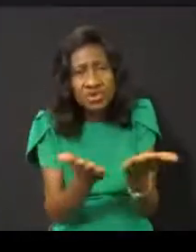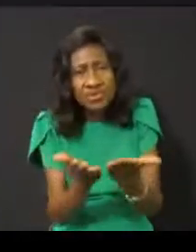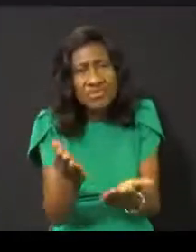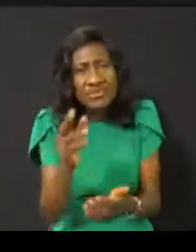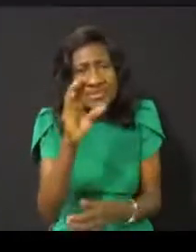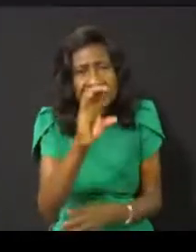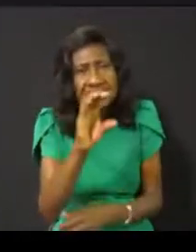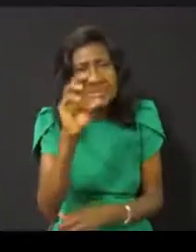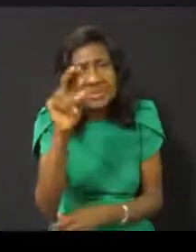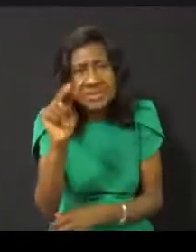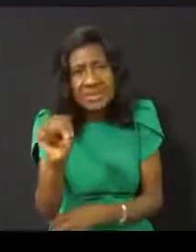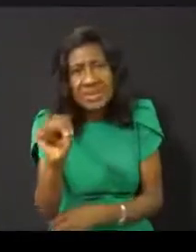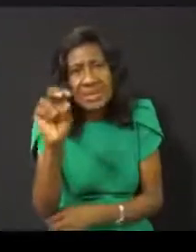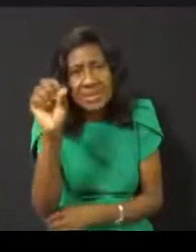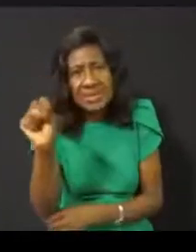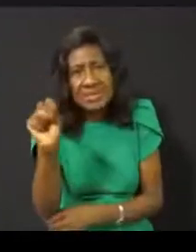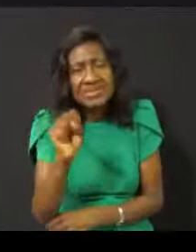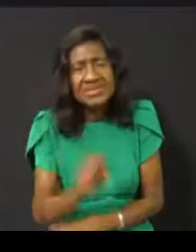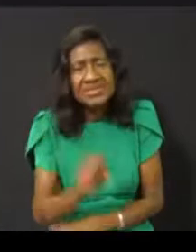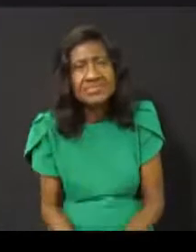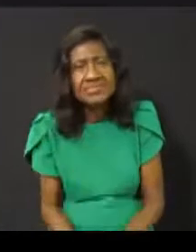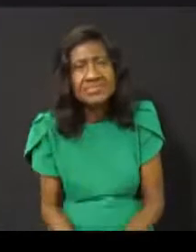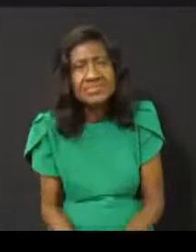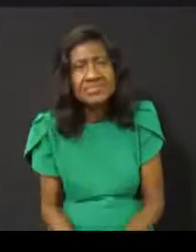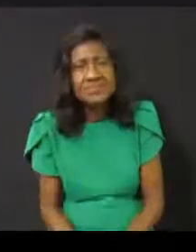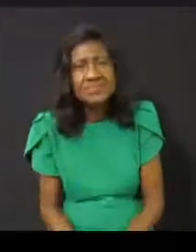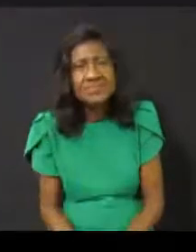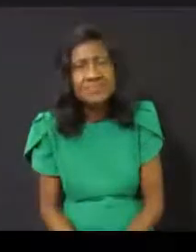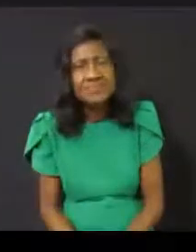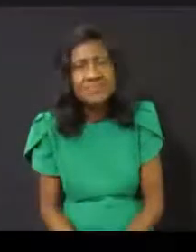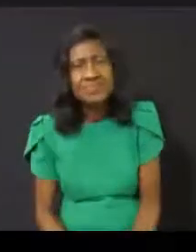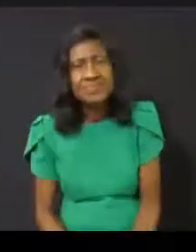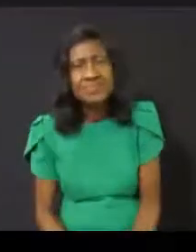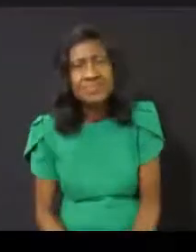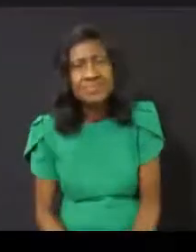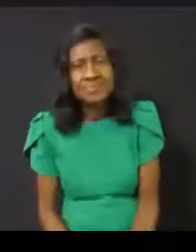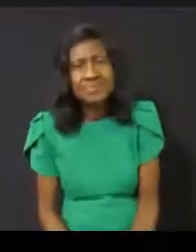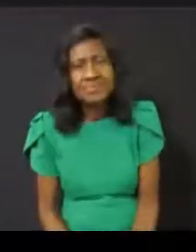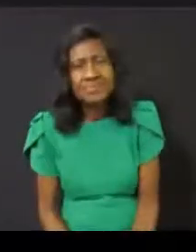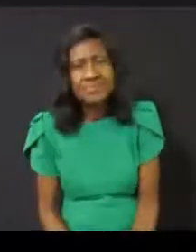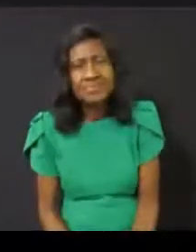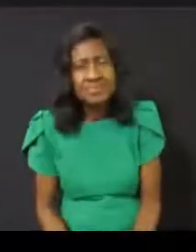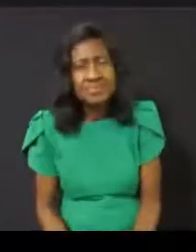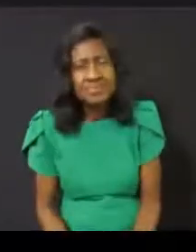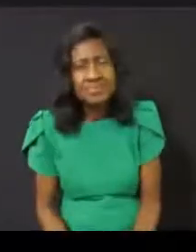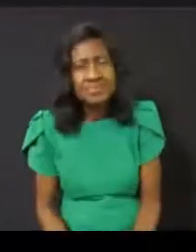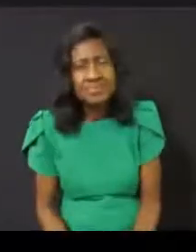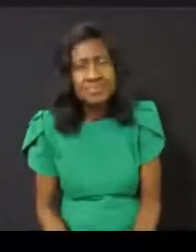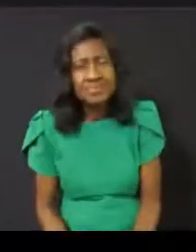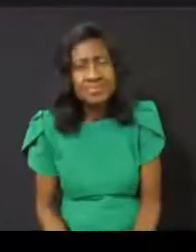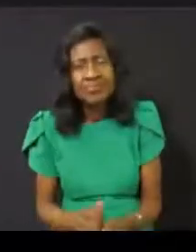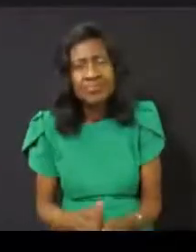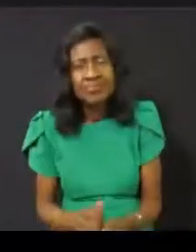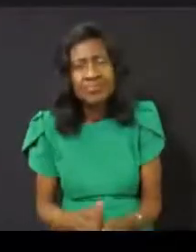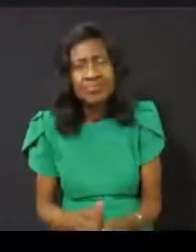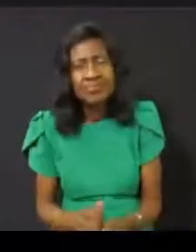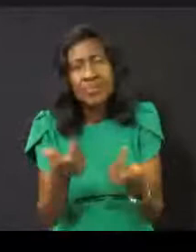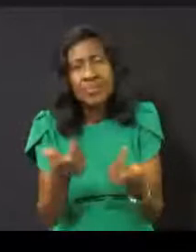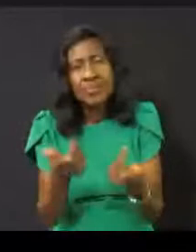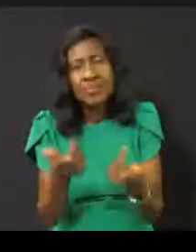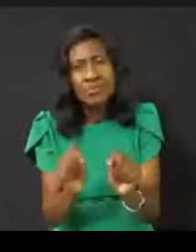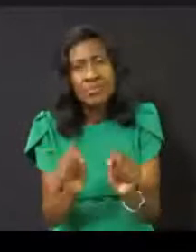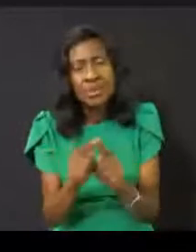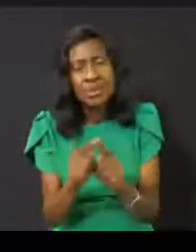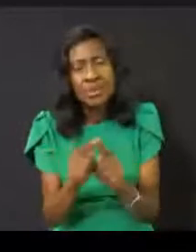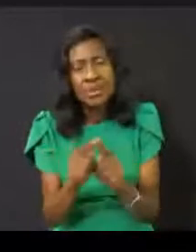to ask her question. Hi, Simon. Hey. Hi, Simon. Thank you. I'm going to try my best now to try